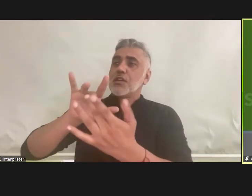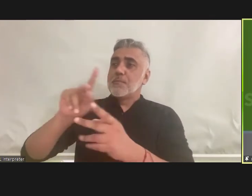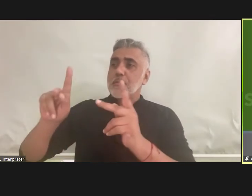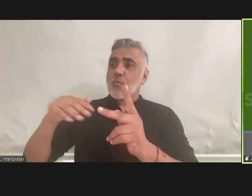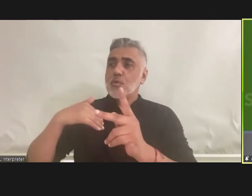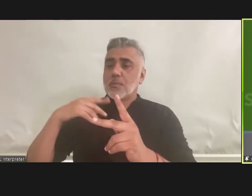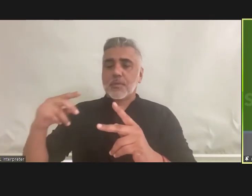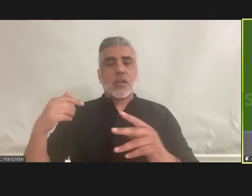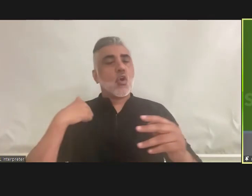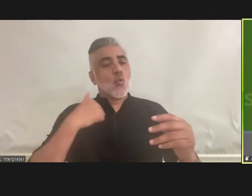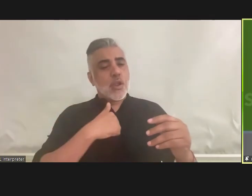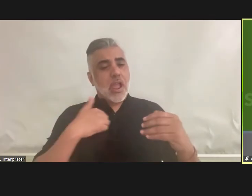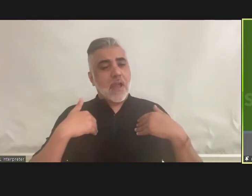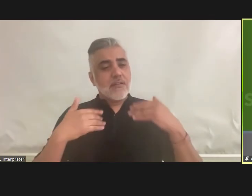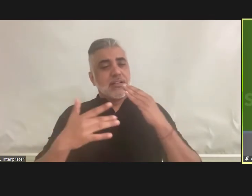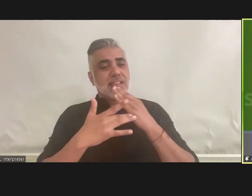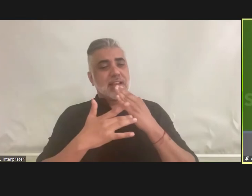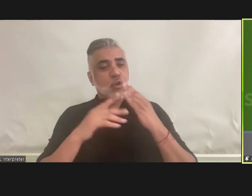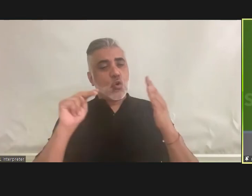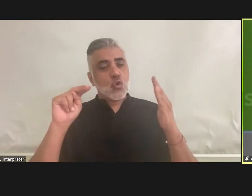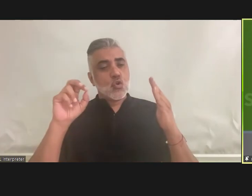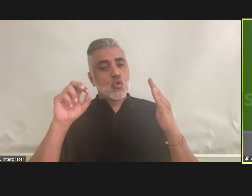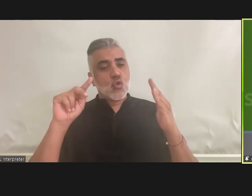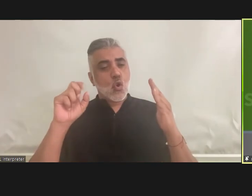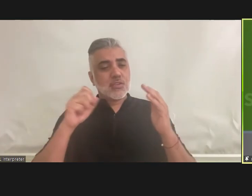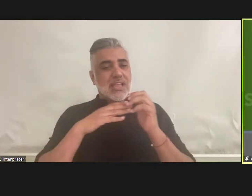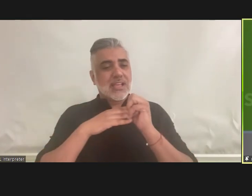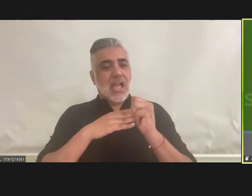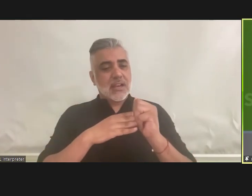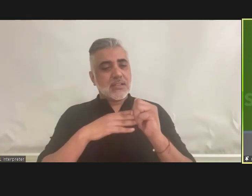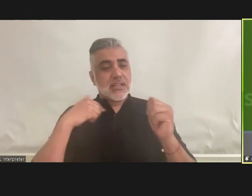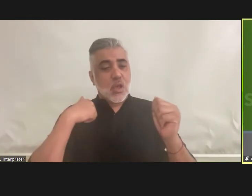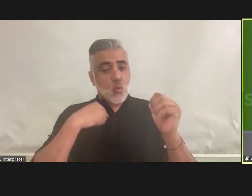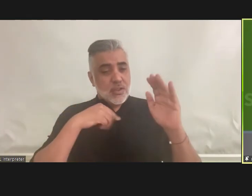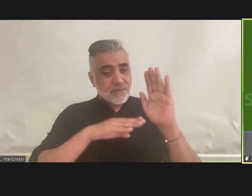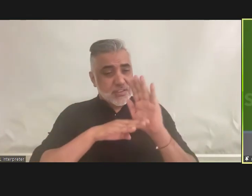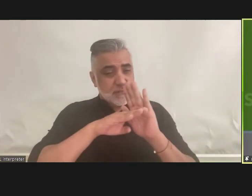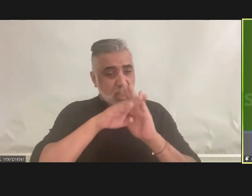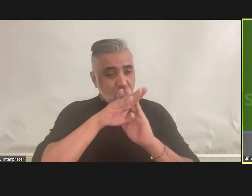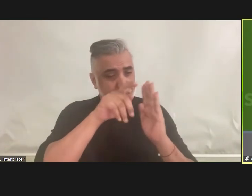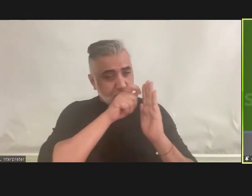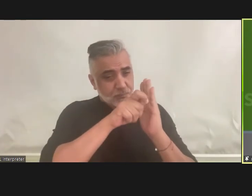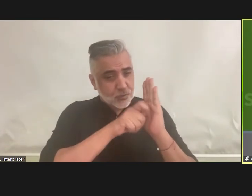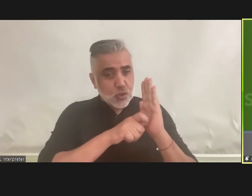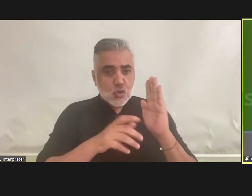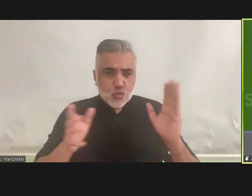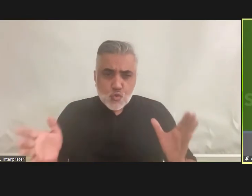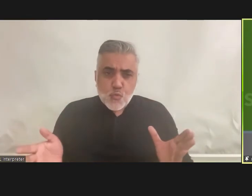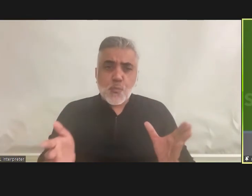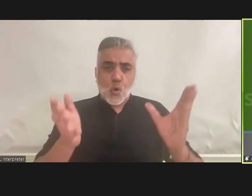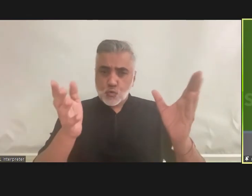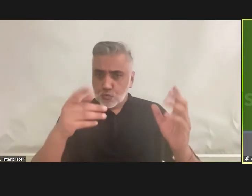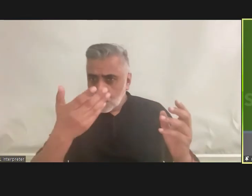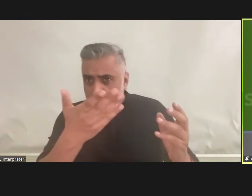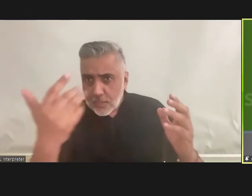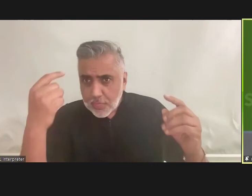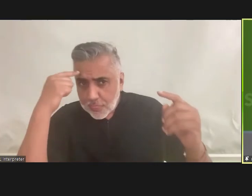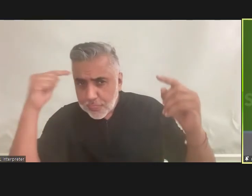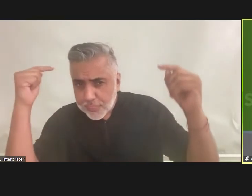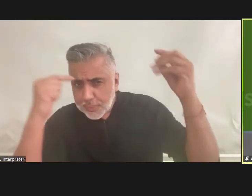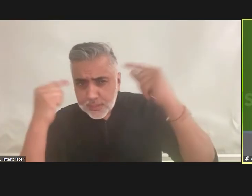have technical notes and guidance that we've developed to bolster the thinking around how